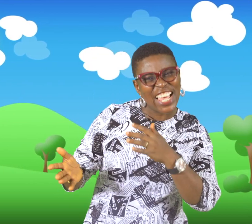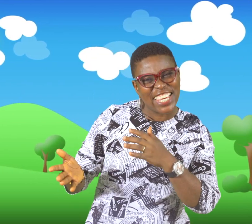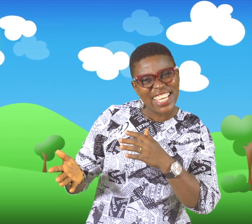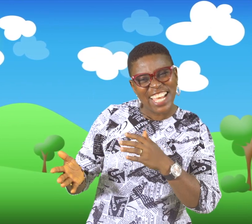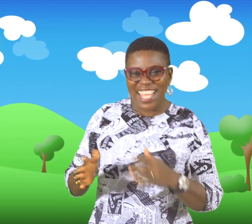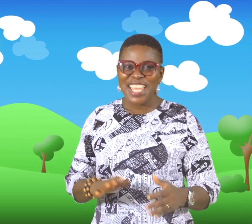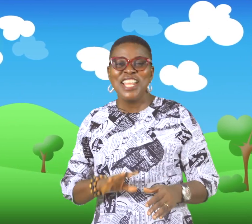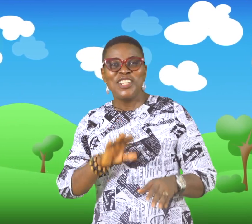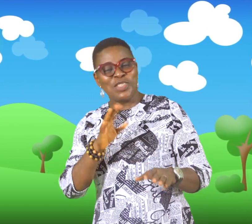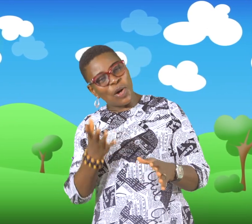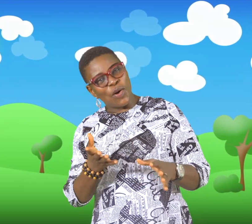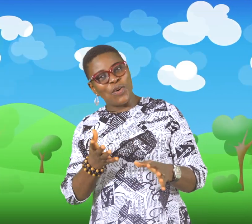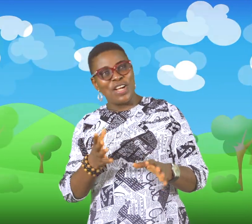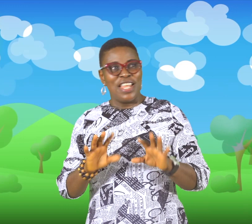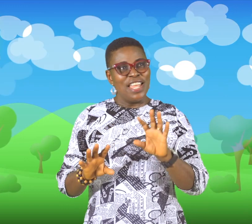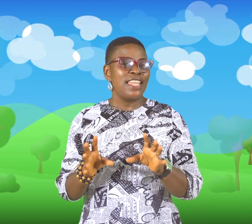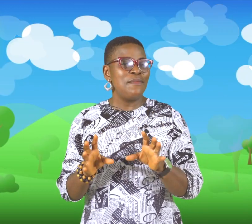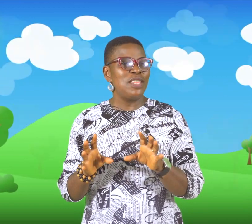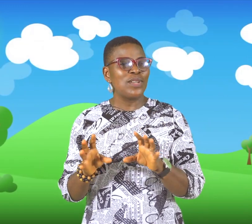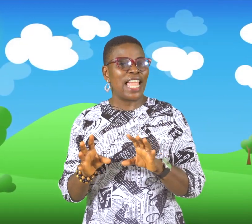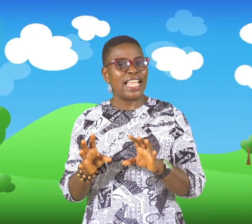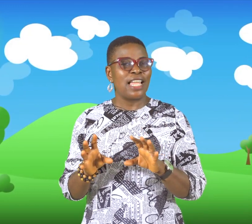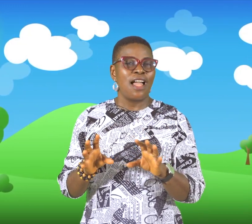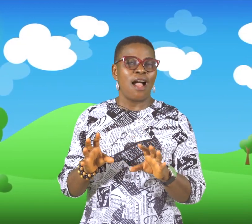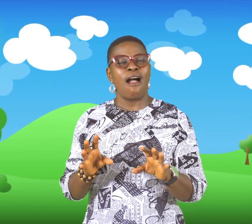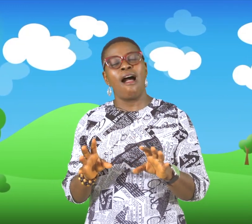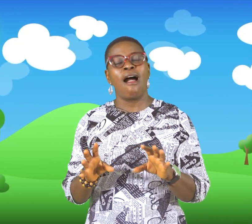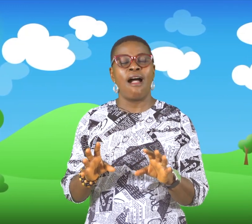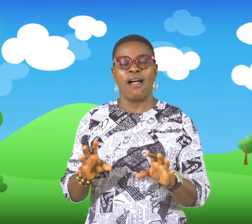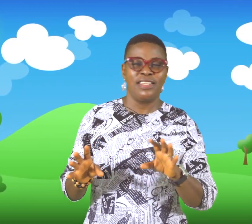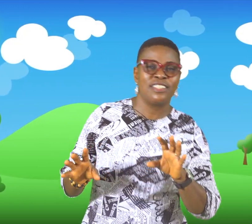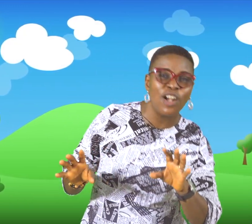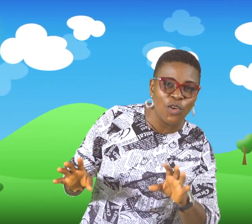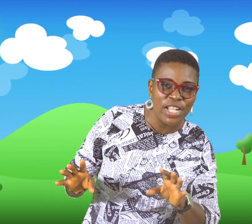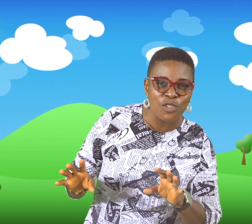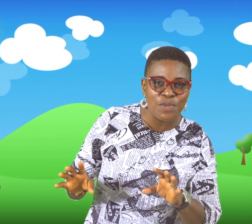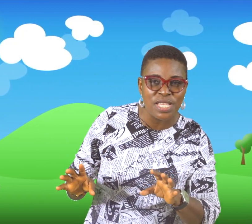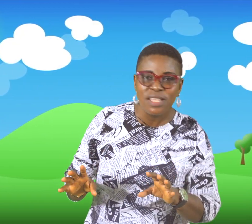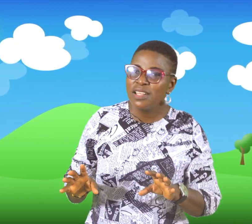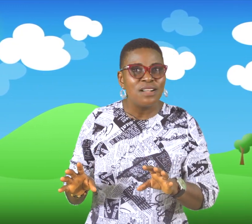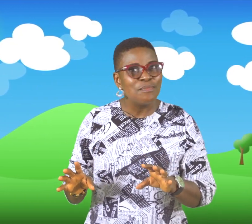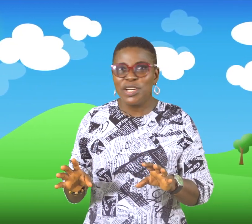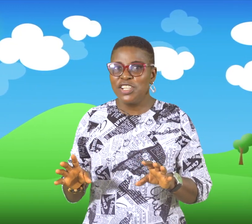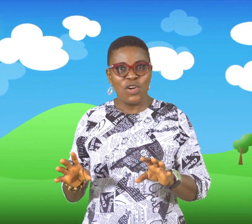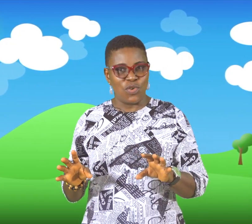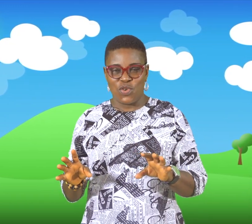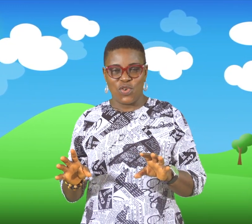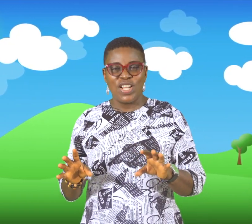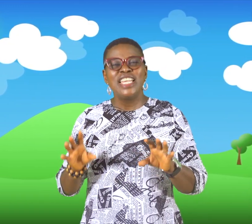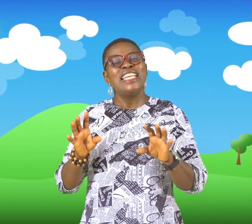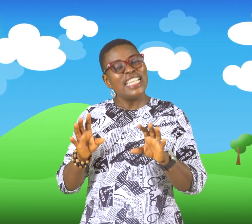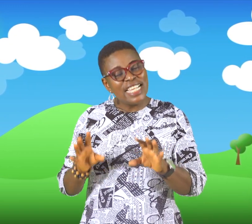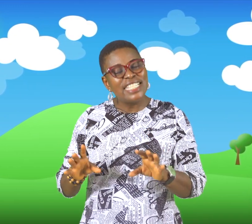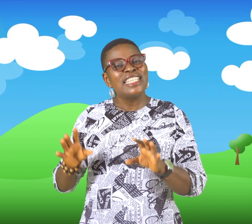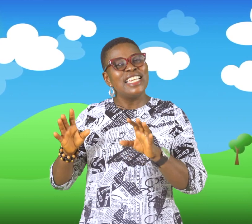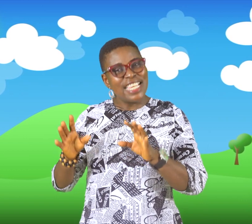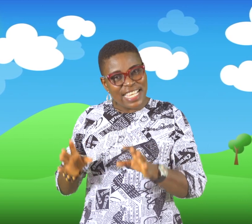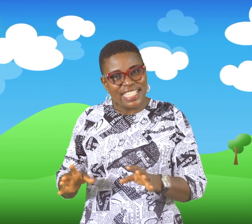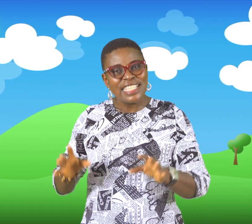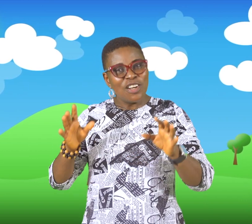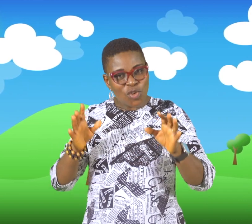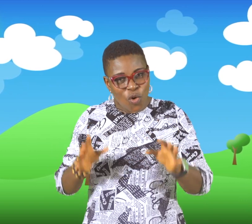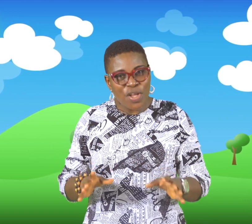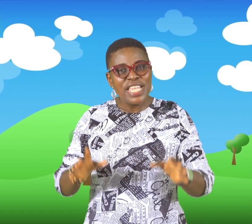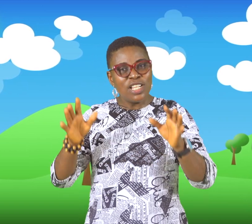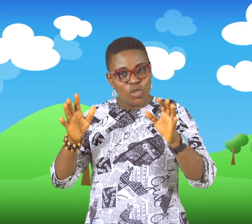it may shake, though it may look like, it's not going to be, but no, it